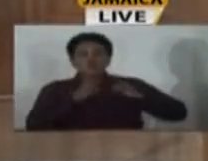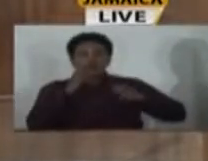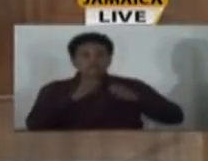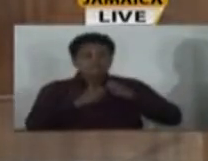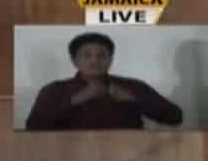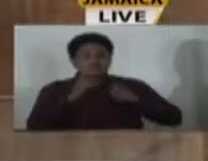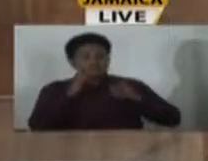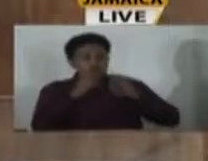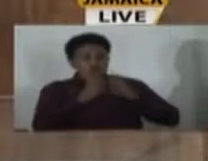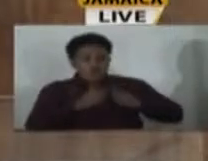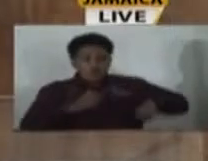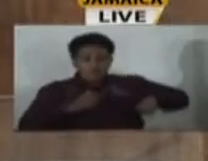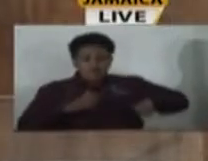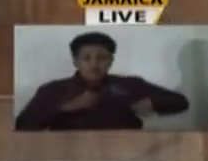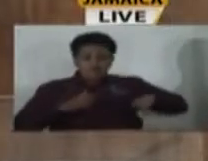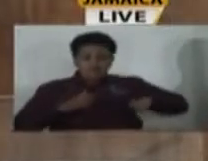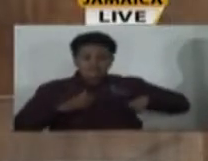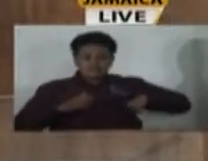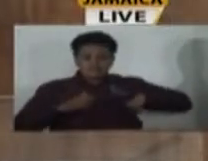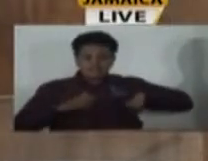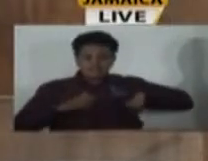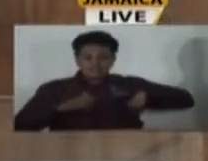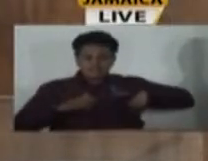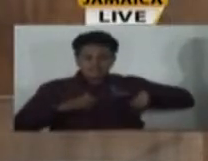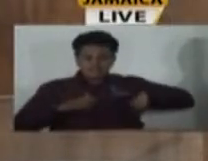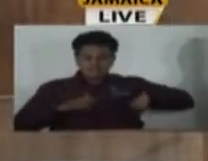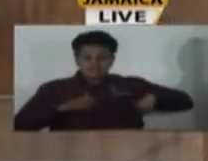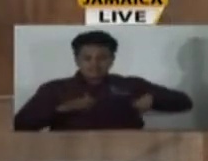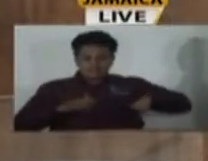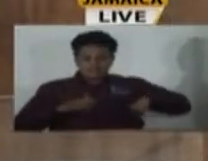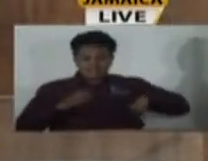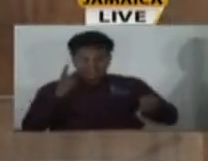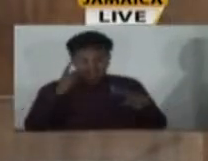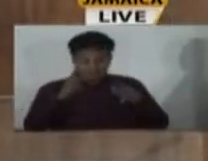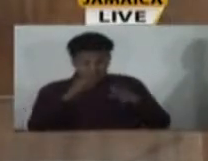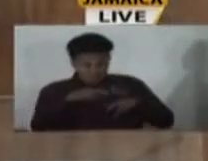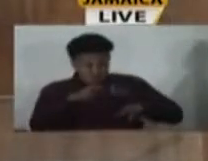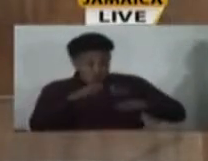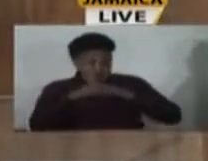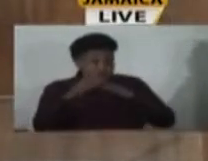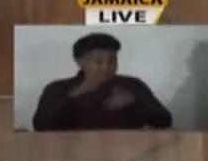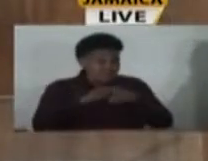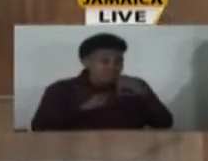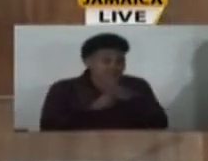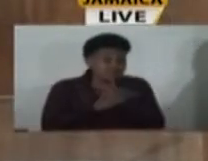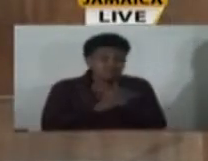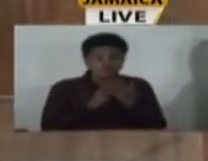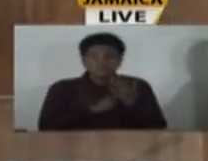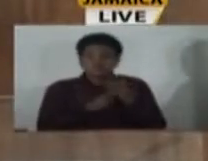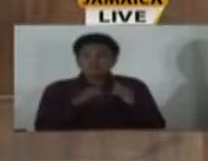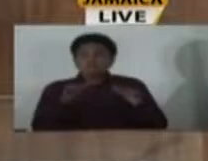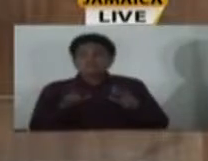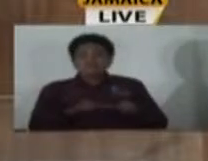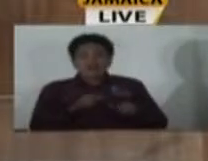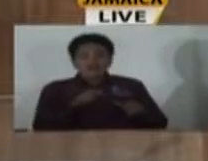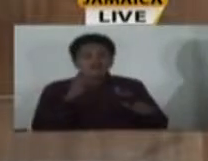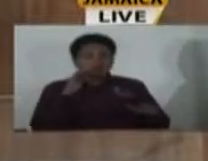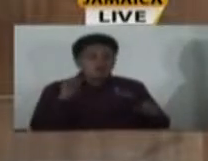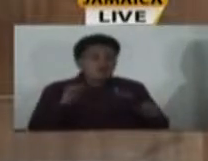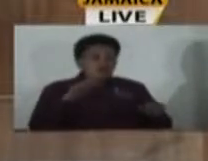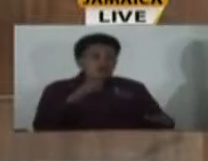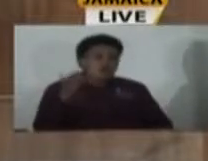people on the road after curfew, outside their yard and so on, because sometimes the yard is hot, it's